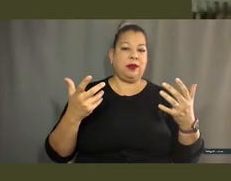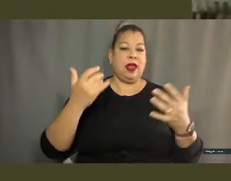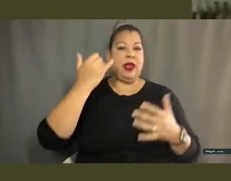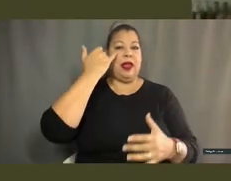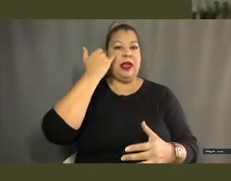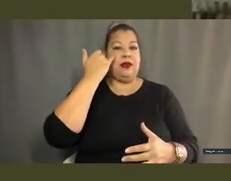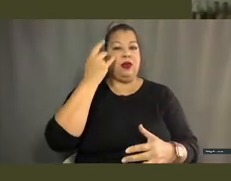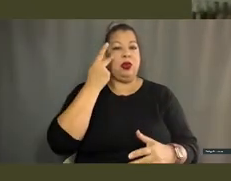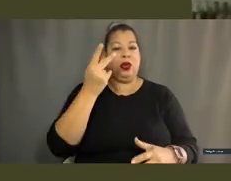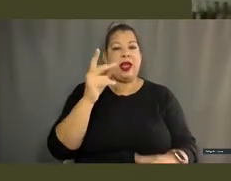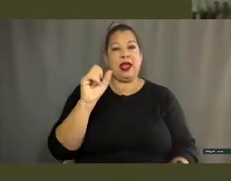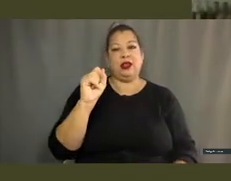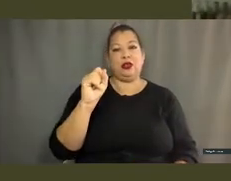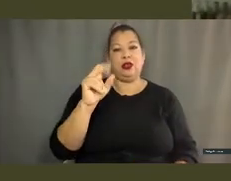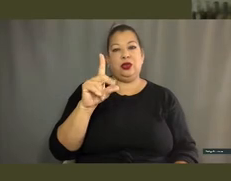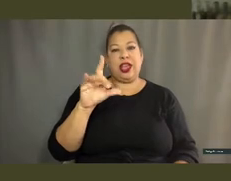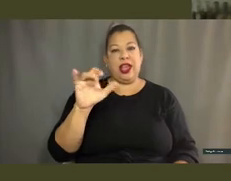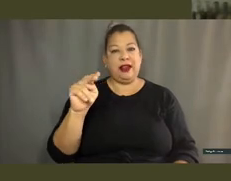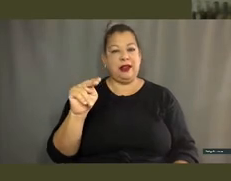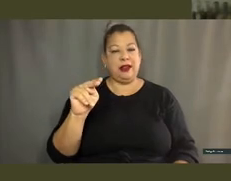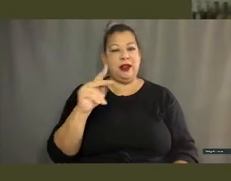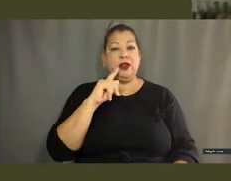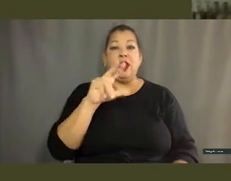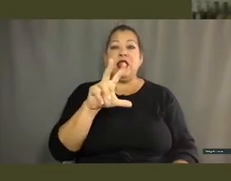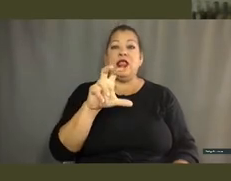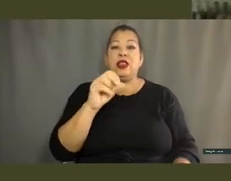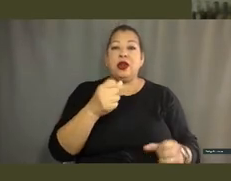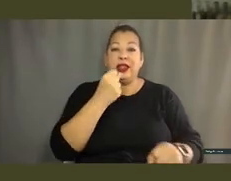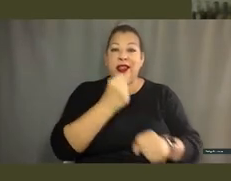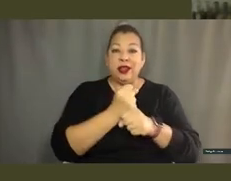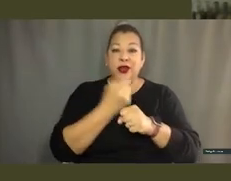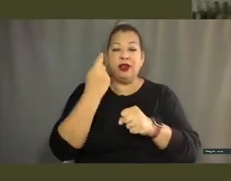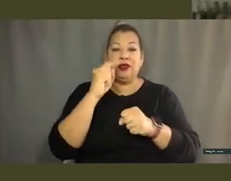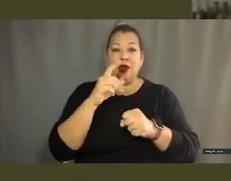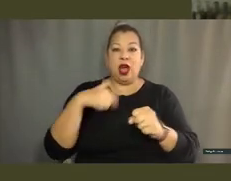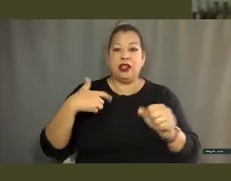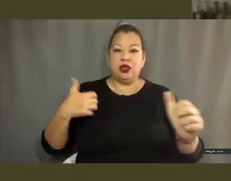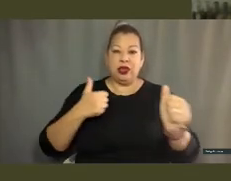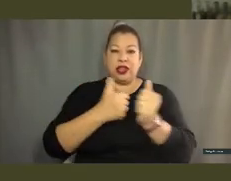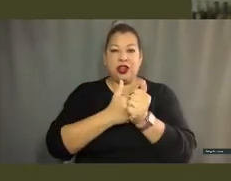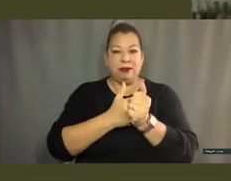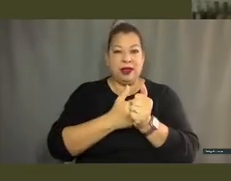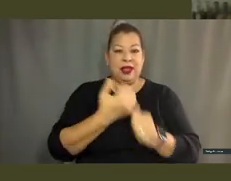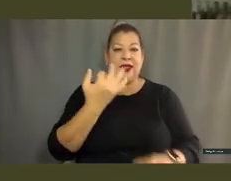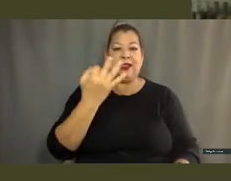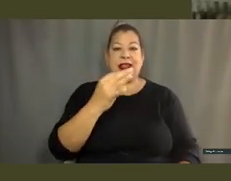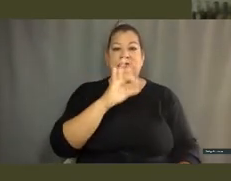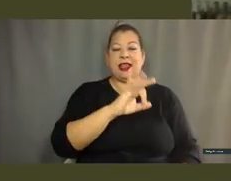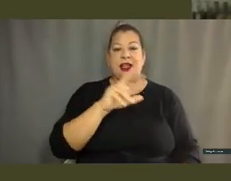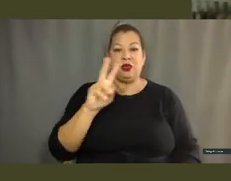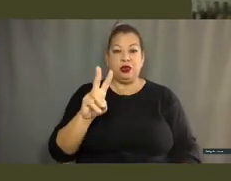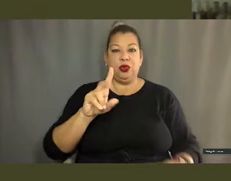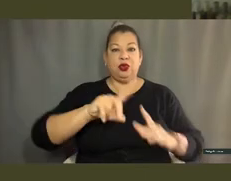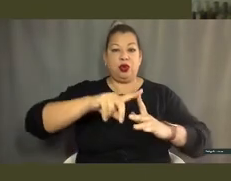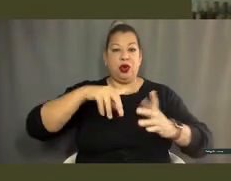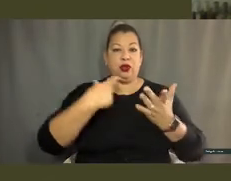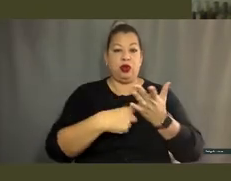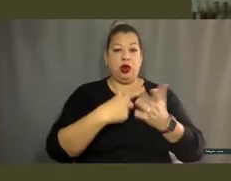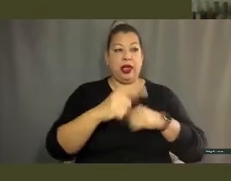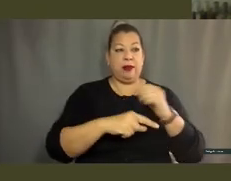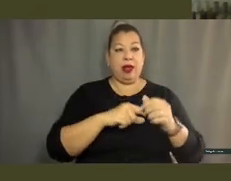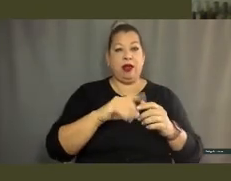years for the climate negotiators to come to this stage, right? It was 1992 that the Convention on Climate Change was established. And after